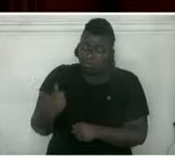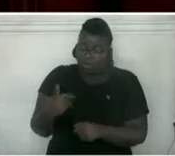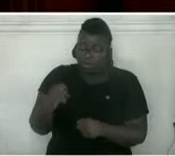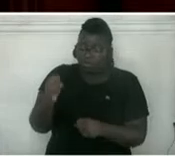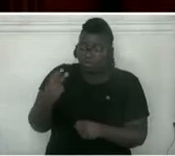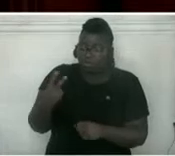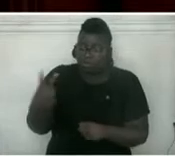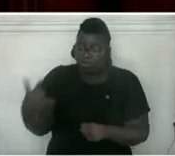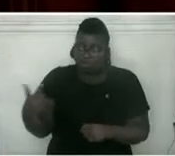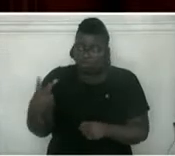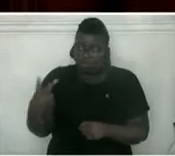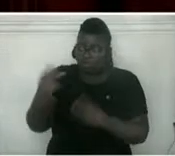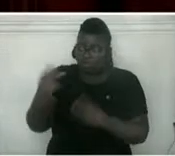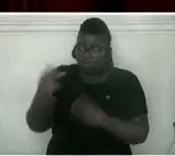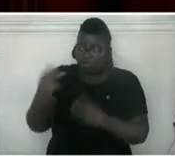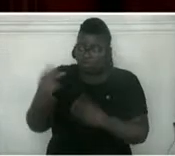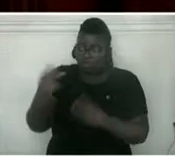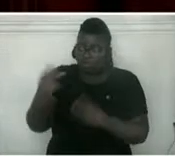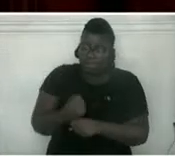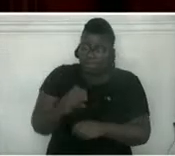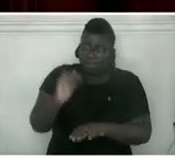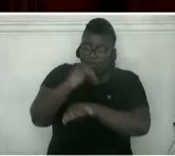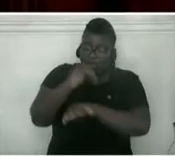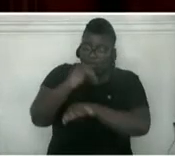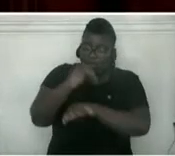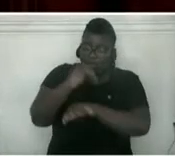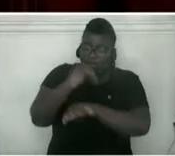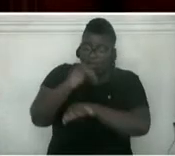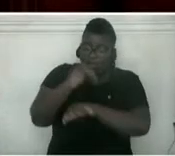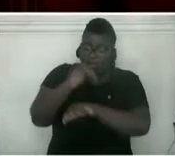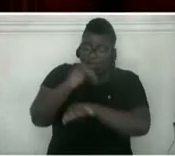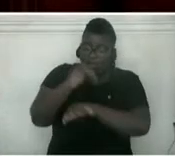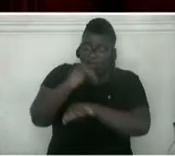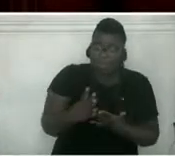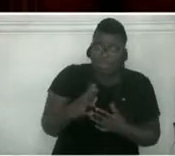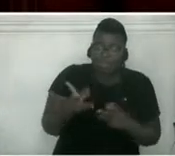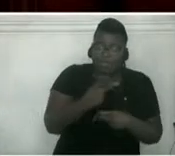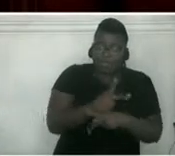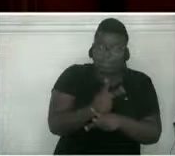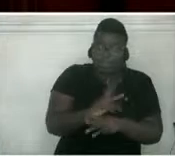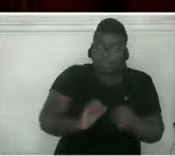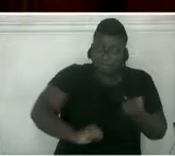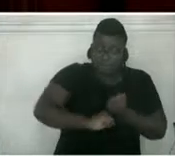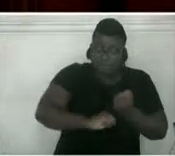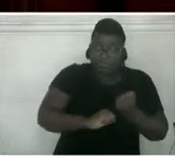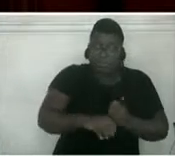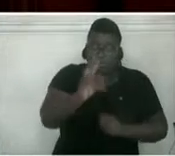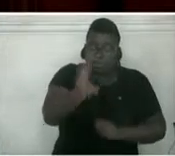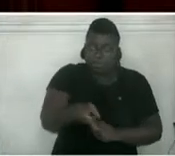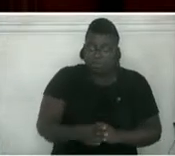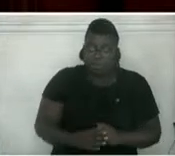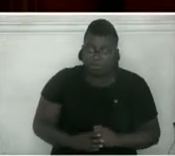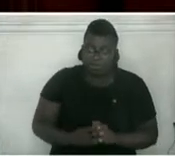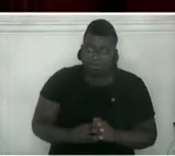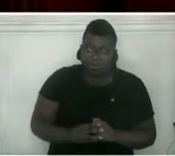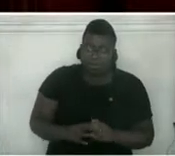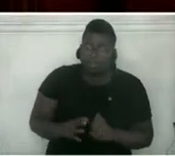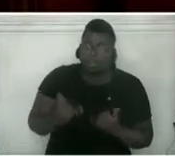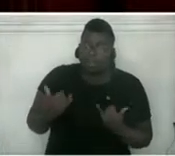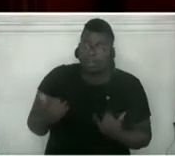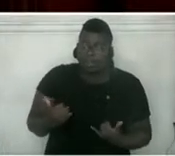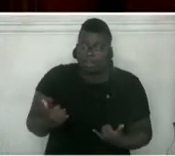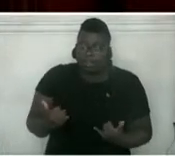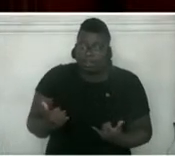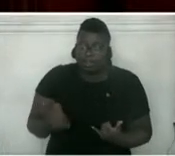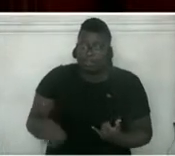2021-2022 financial year, over 3,400 producers will be supported. Grain value chain